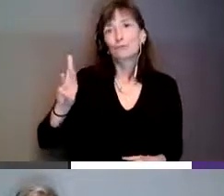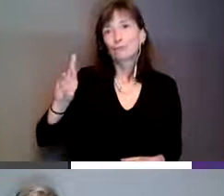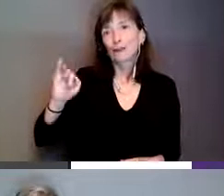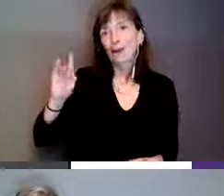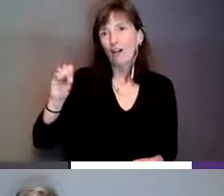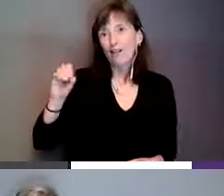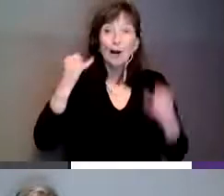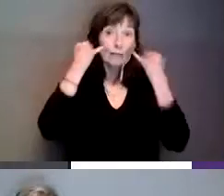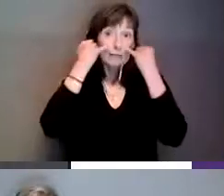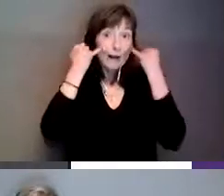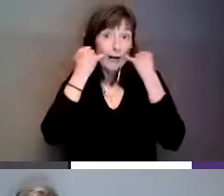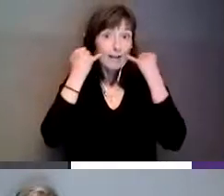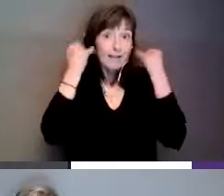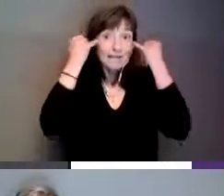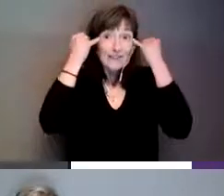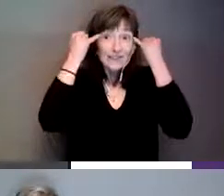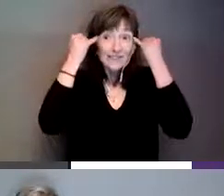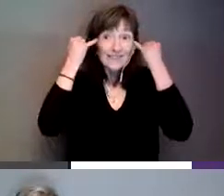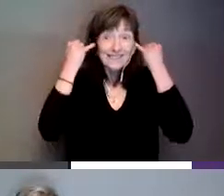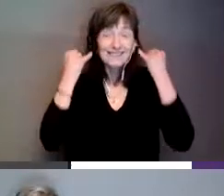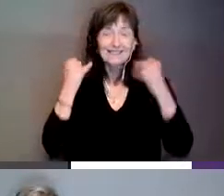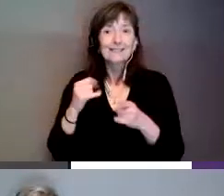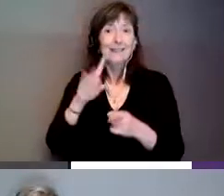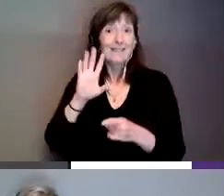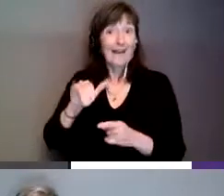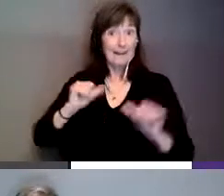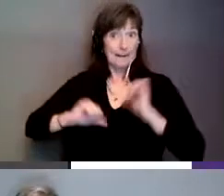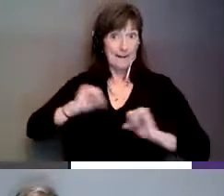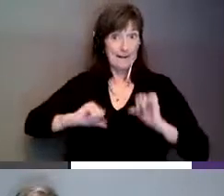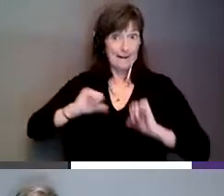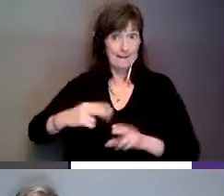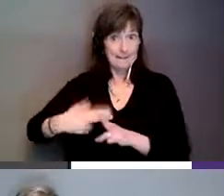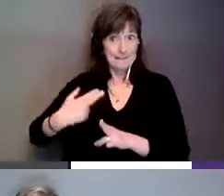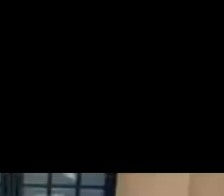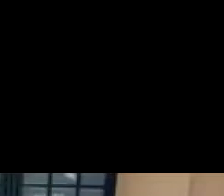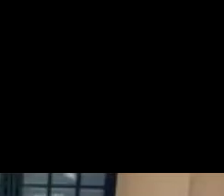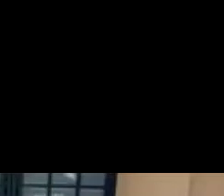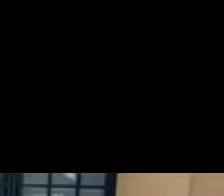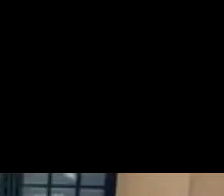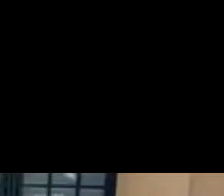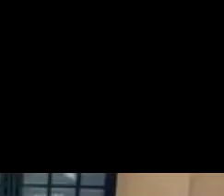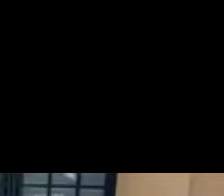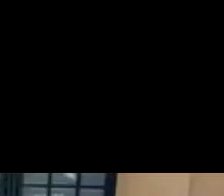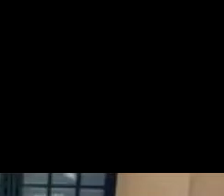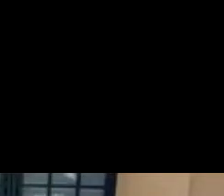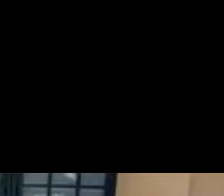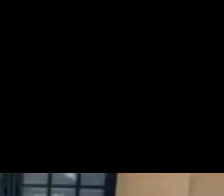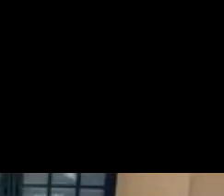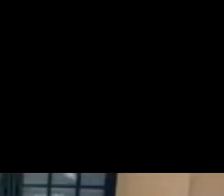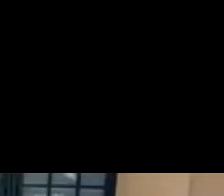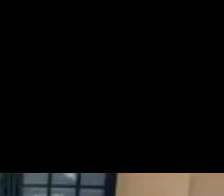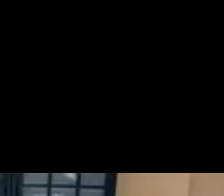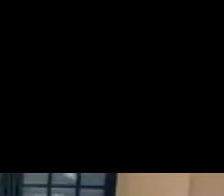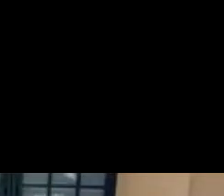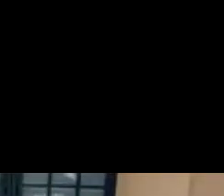And Wrinkles is the podcast, is the play that deals with elder abuse in the Indigenous community. Just